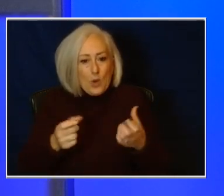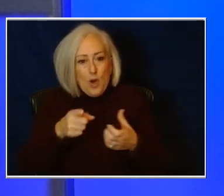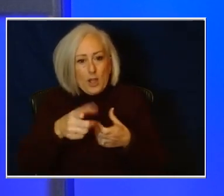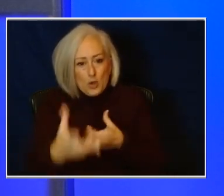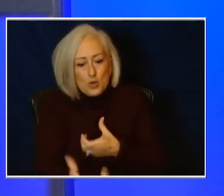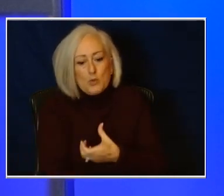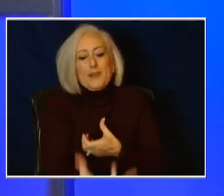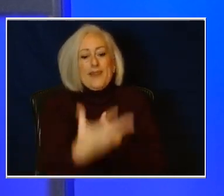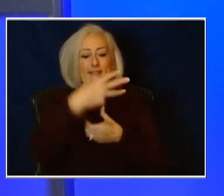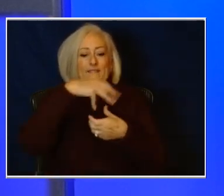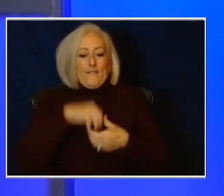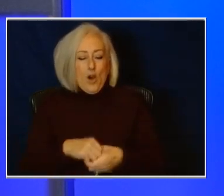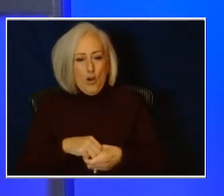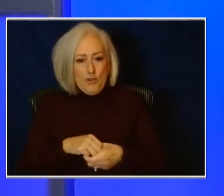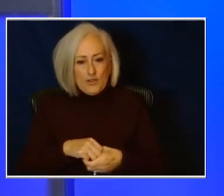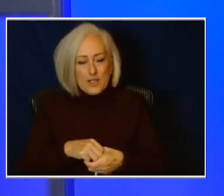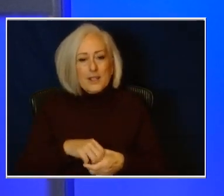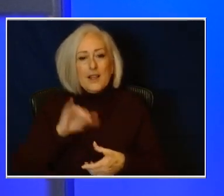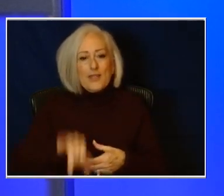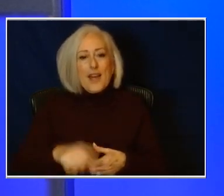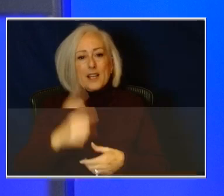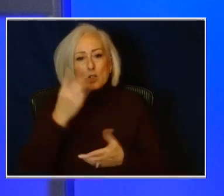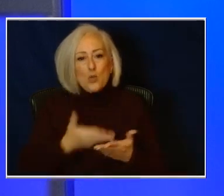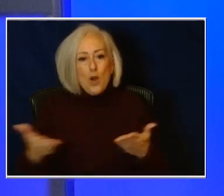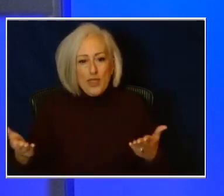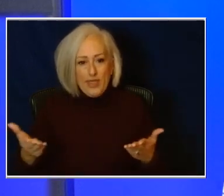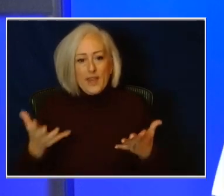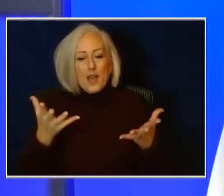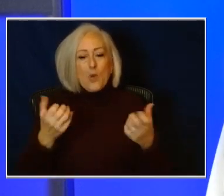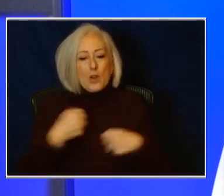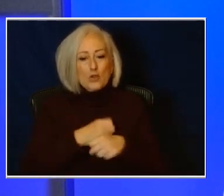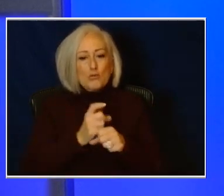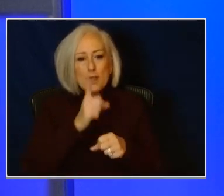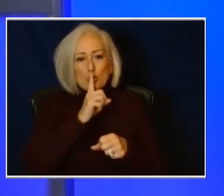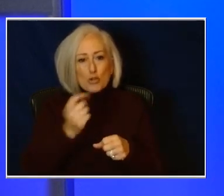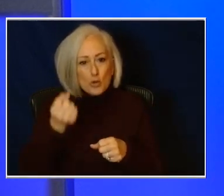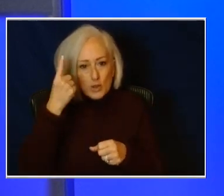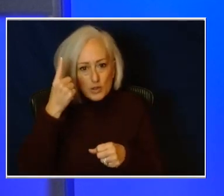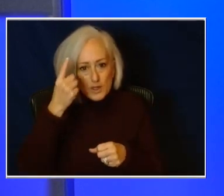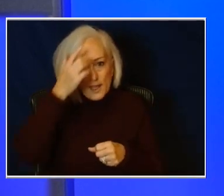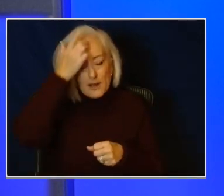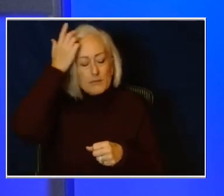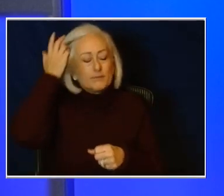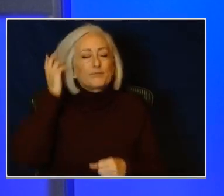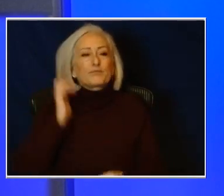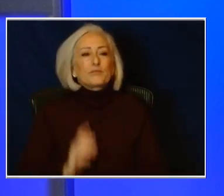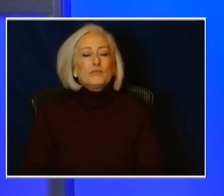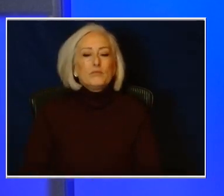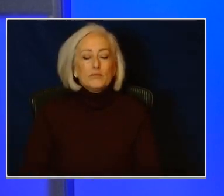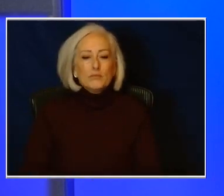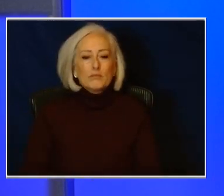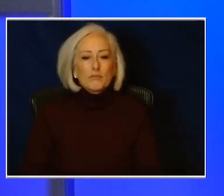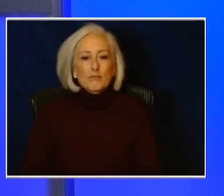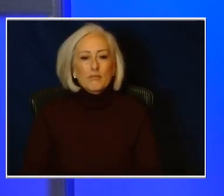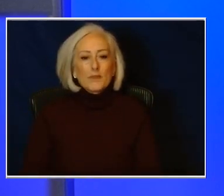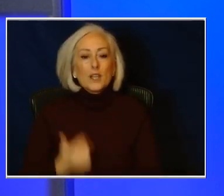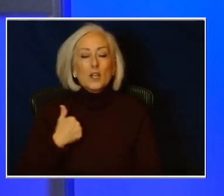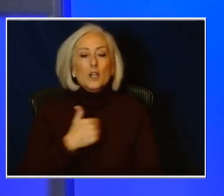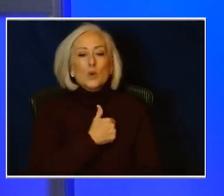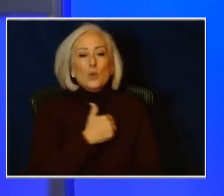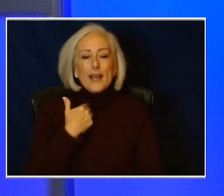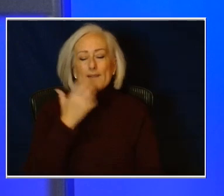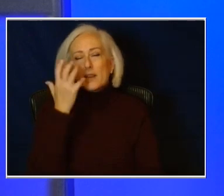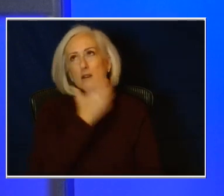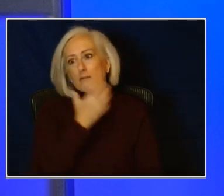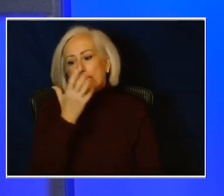so that's one thing I want to make sure that people understand. The other thing is we have an incredible cancer center